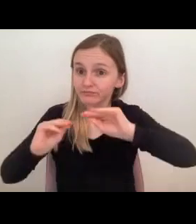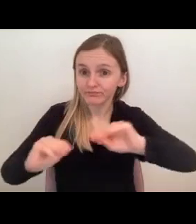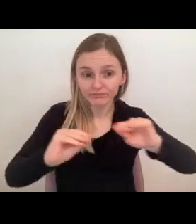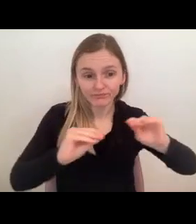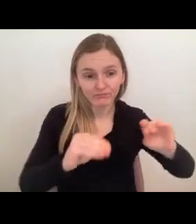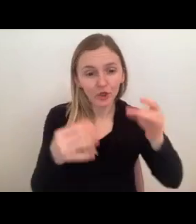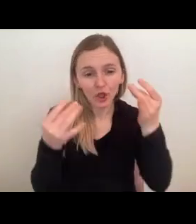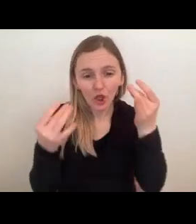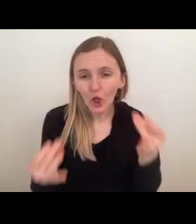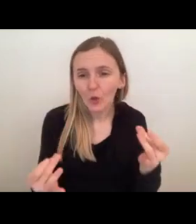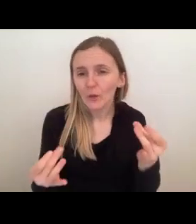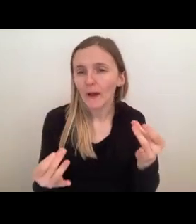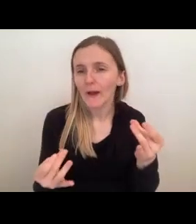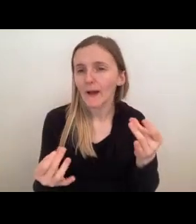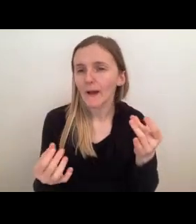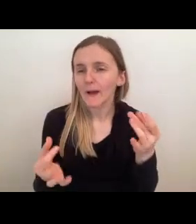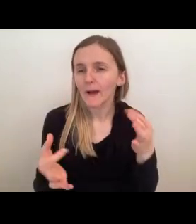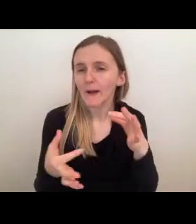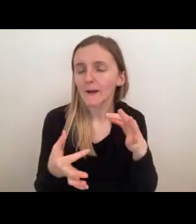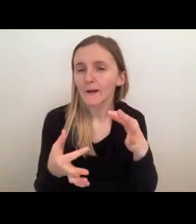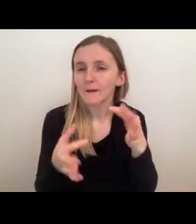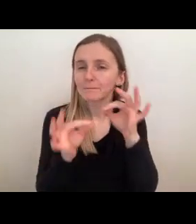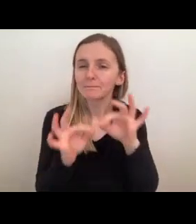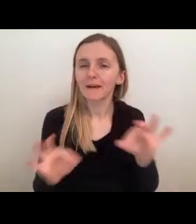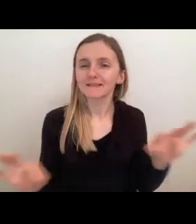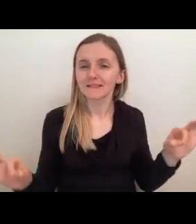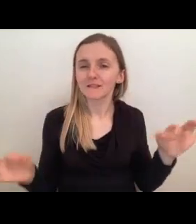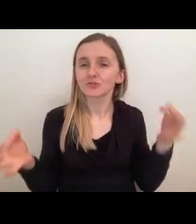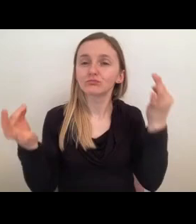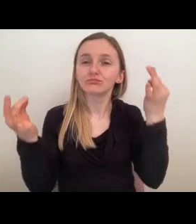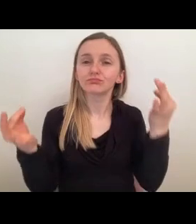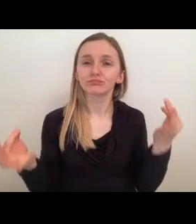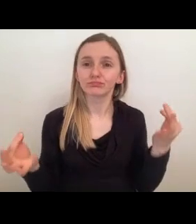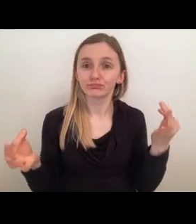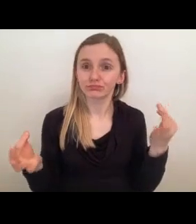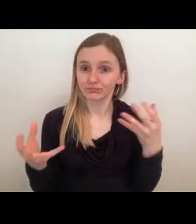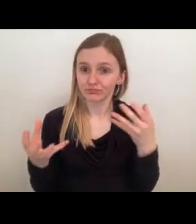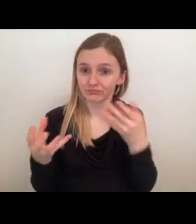meditation techniques for our young people that they can use anywhere that they go.